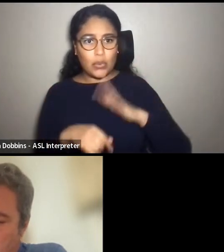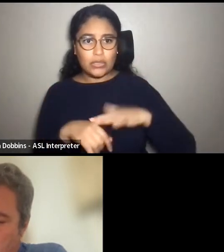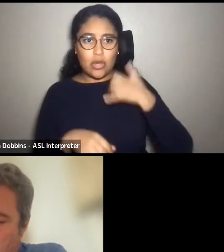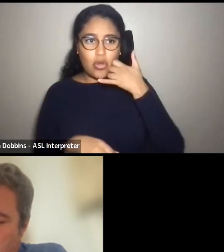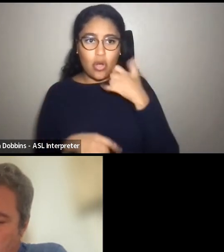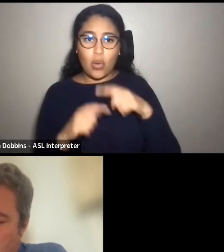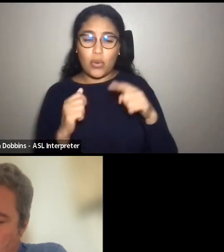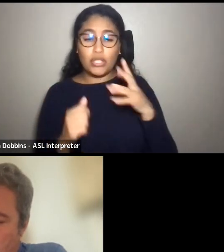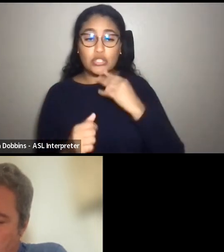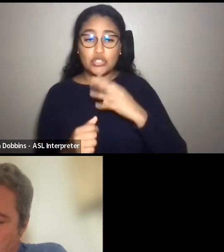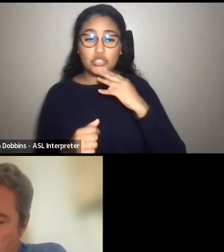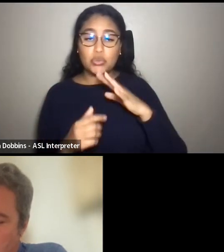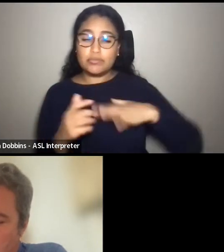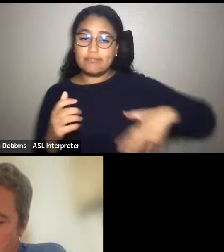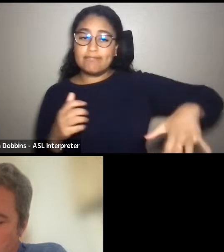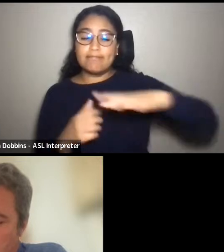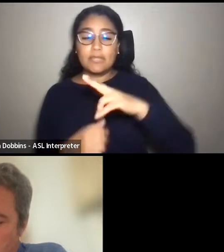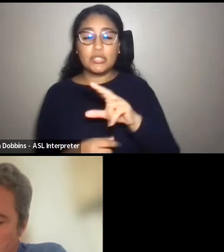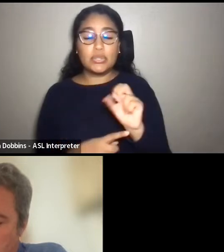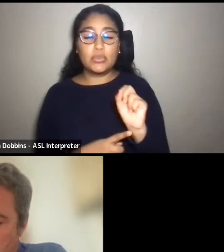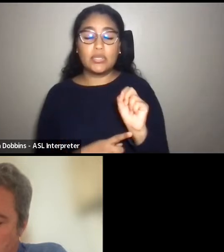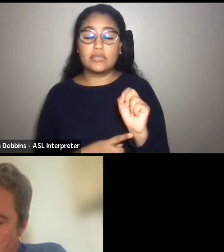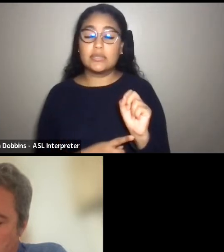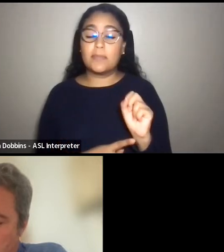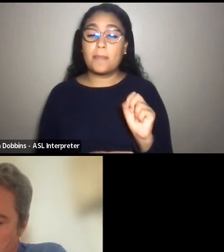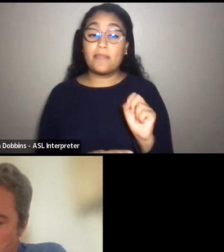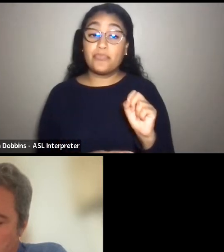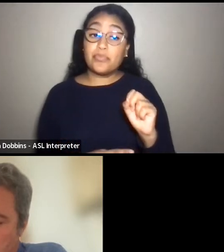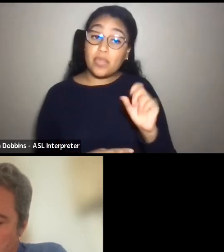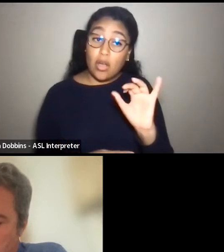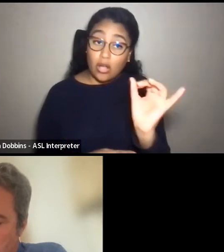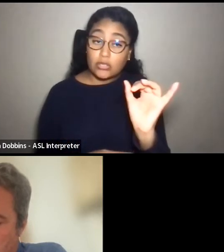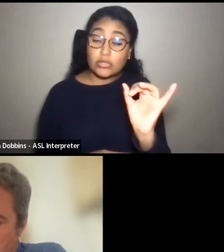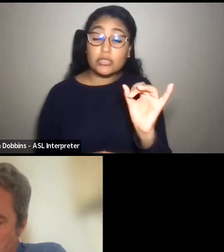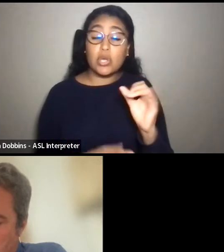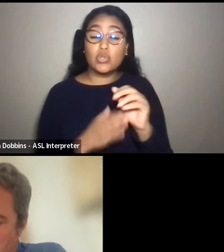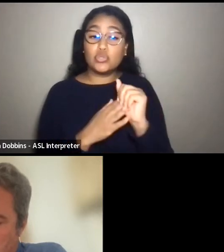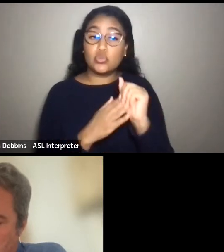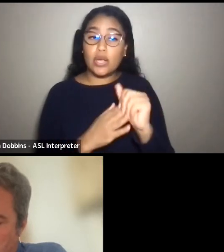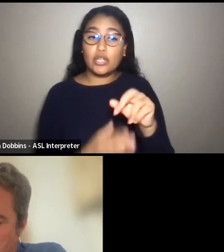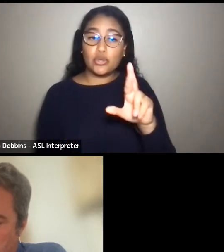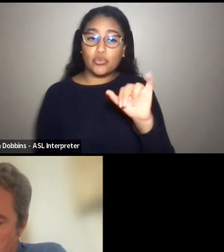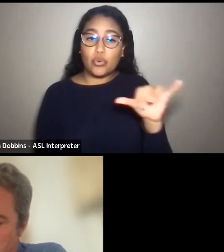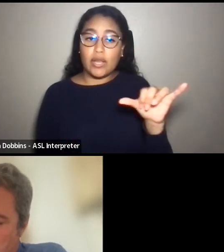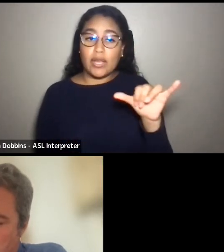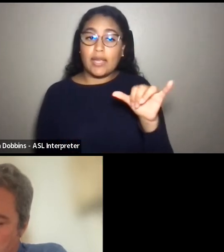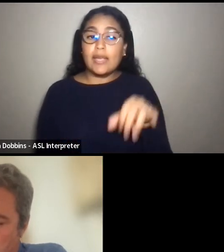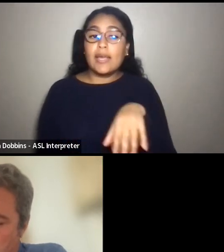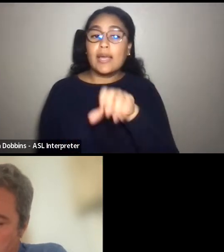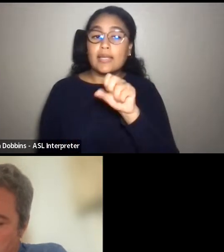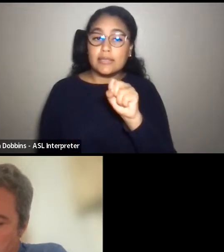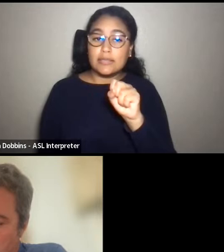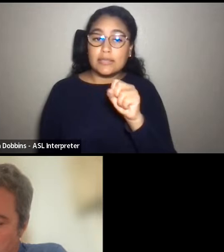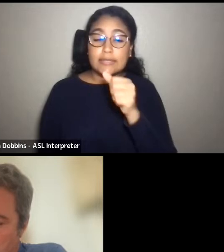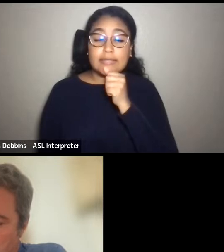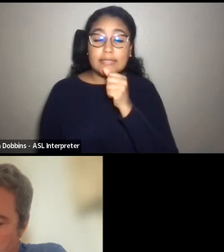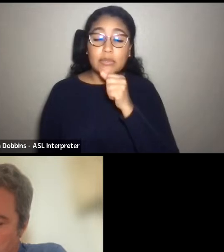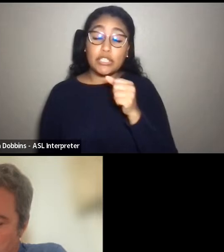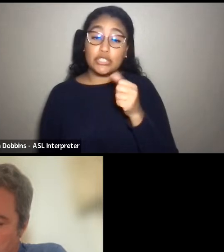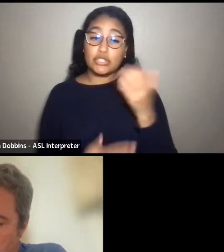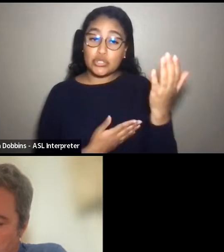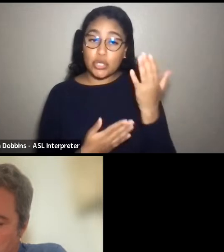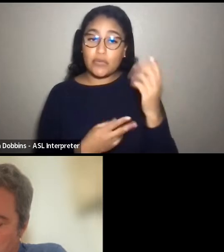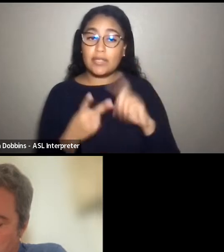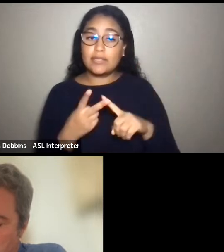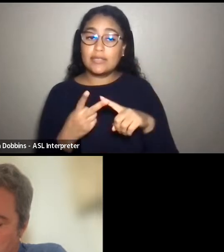of the Jewish institutions across the country. Along with Director Wray were senior officers from the Secret Service, the FBI, and